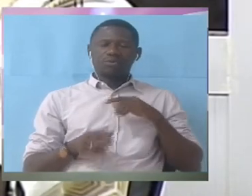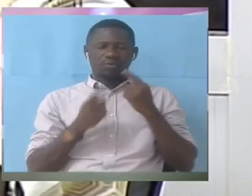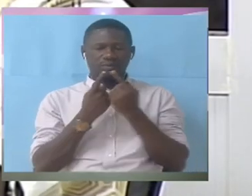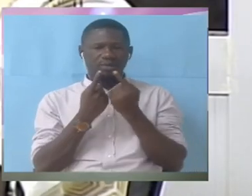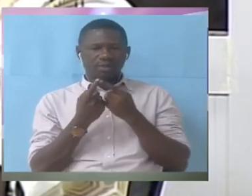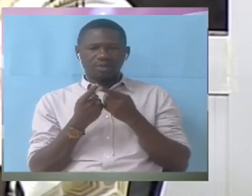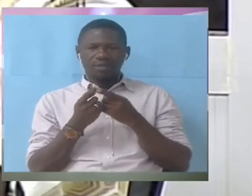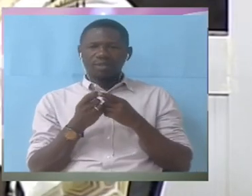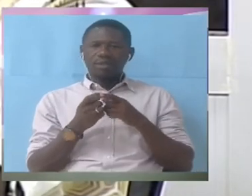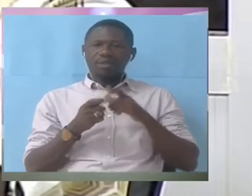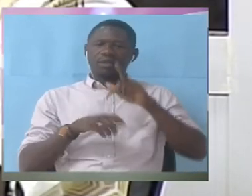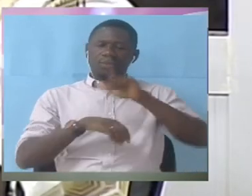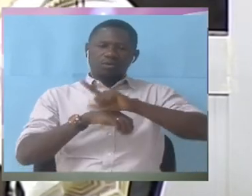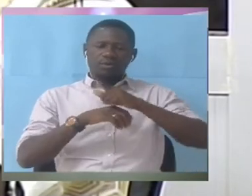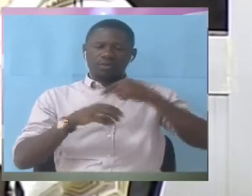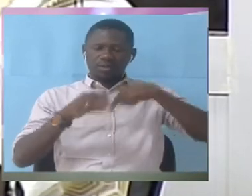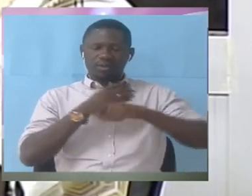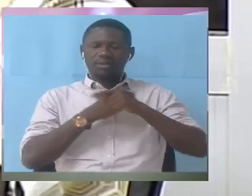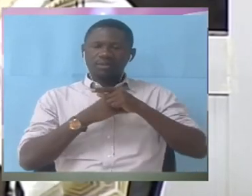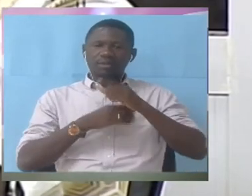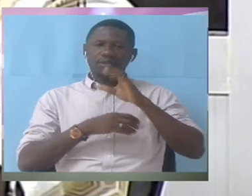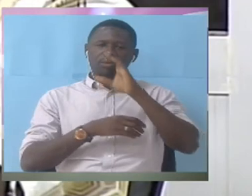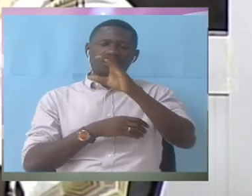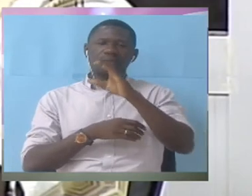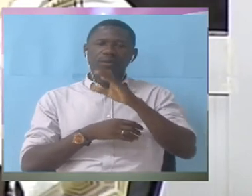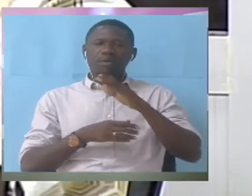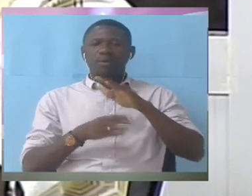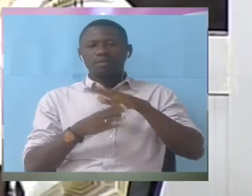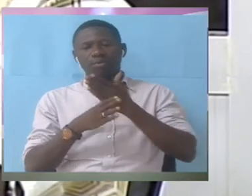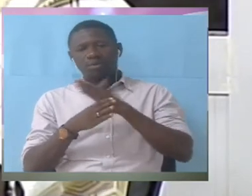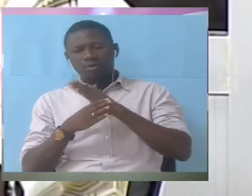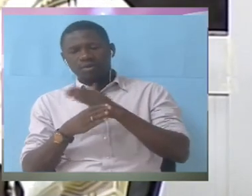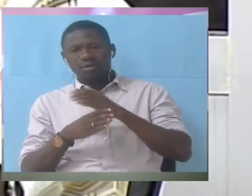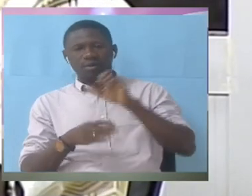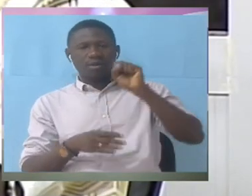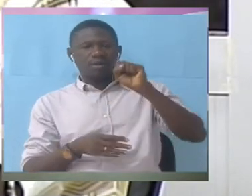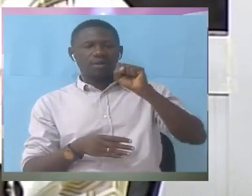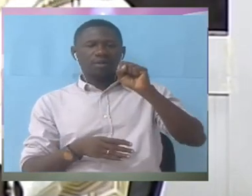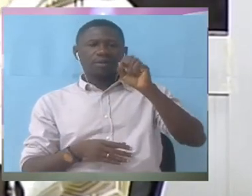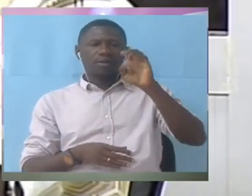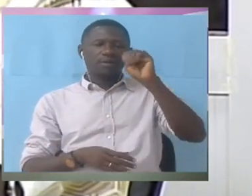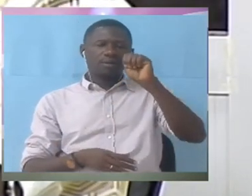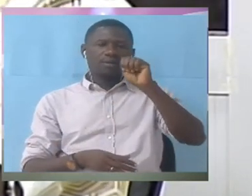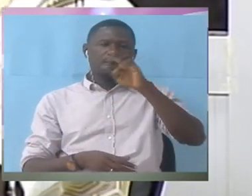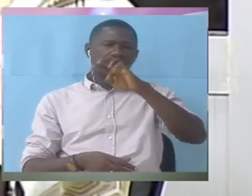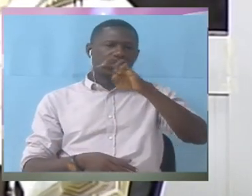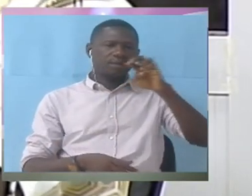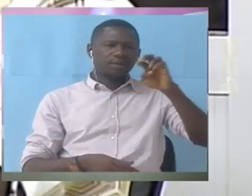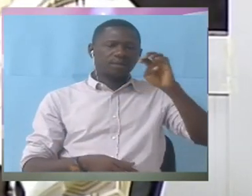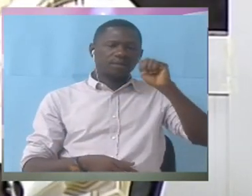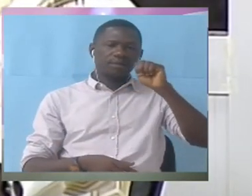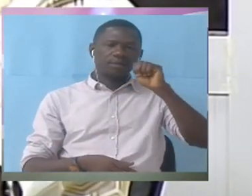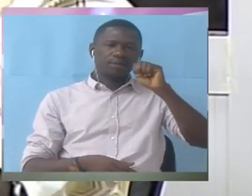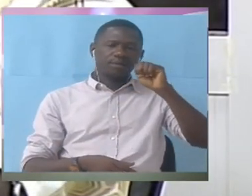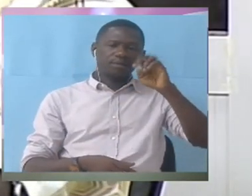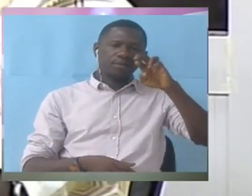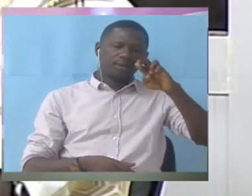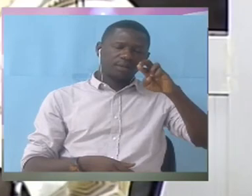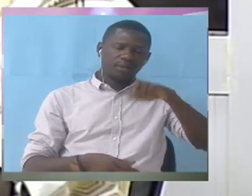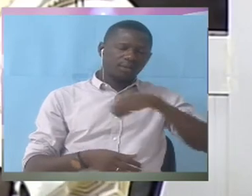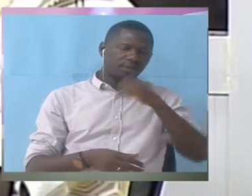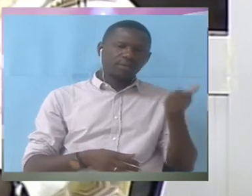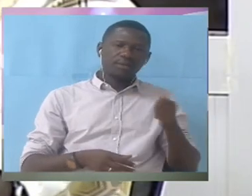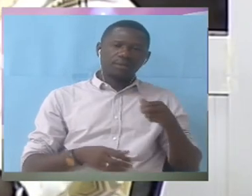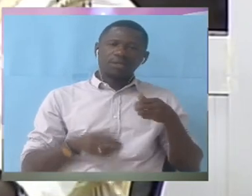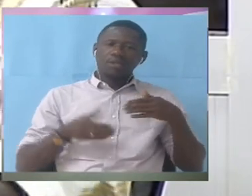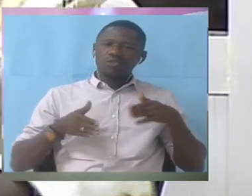a tradition in this country between the serers and the jolas te amon na kale wante bu nekkon sima digante ak